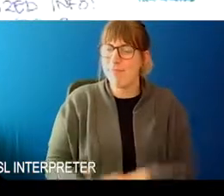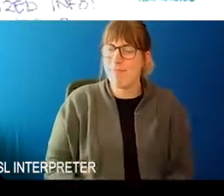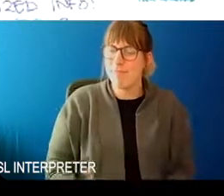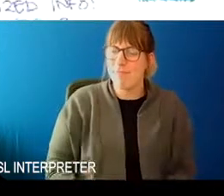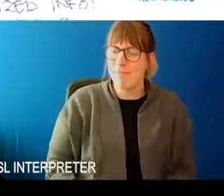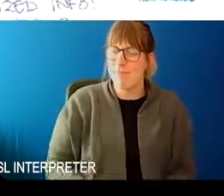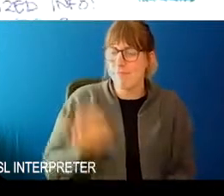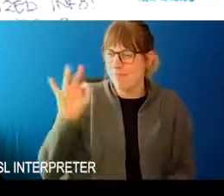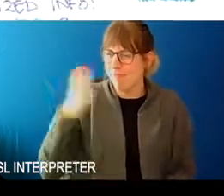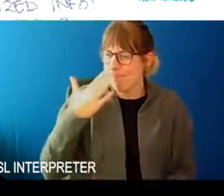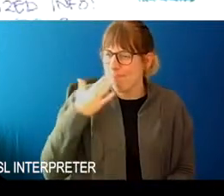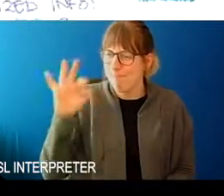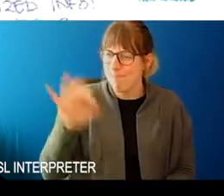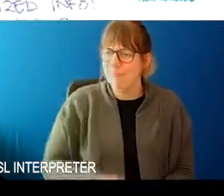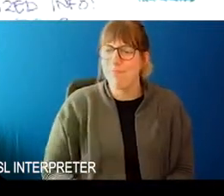And hold it still?